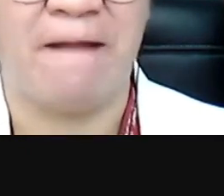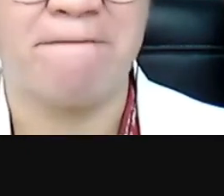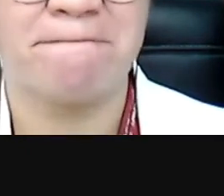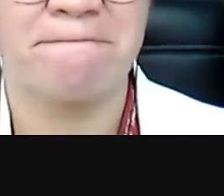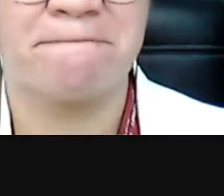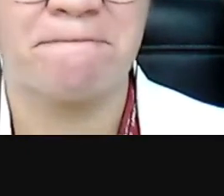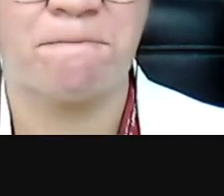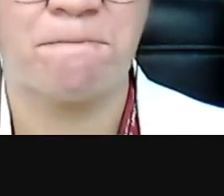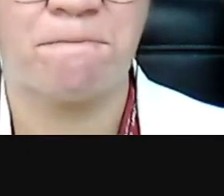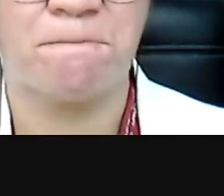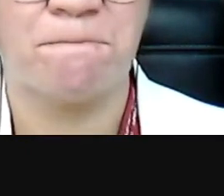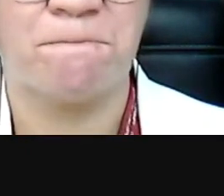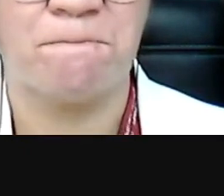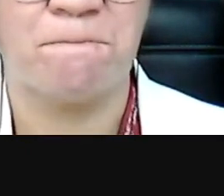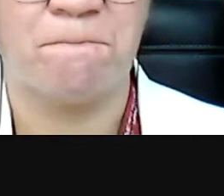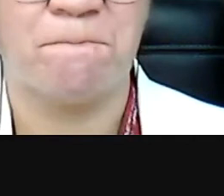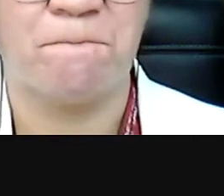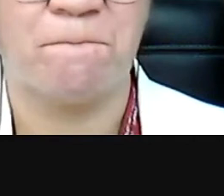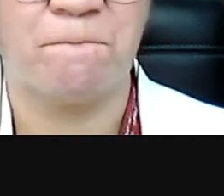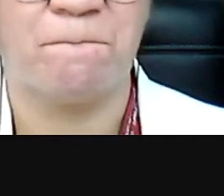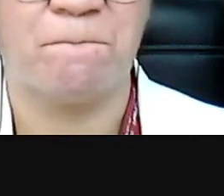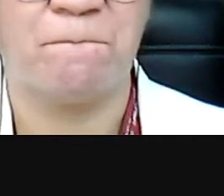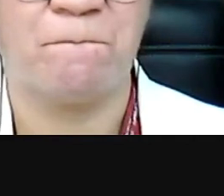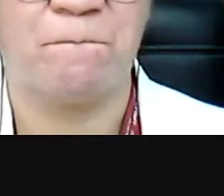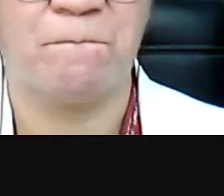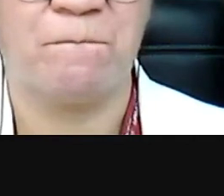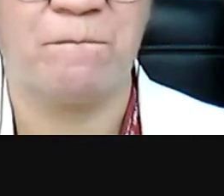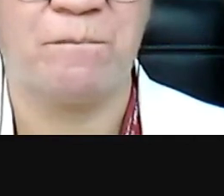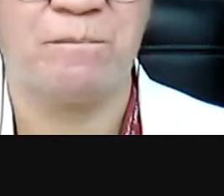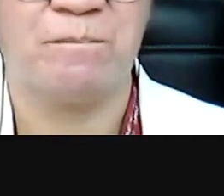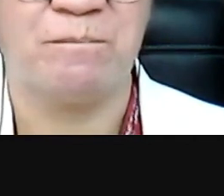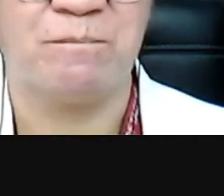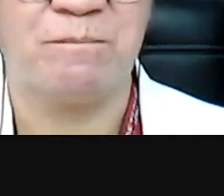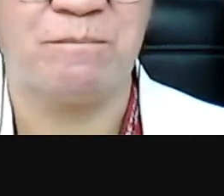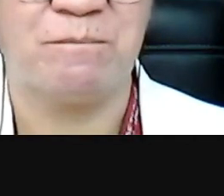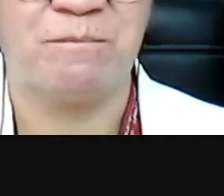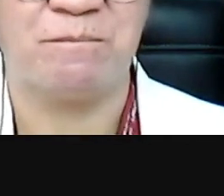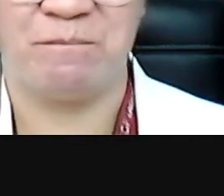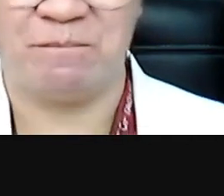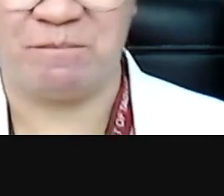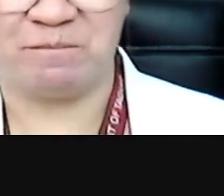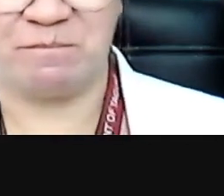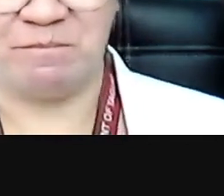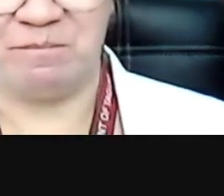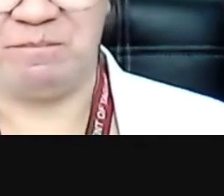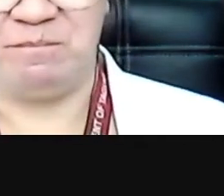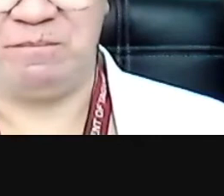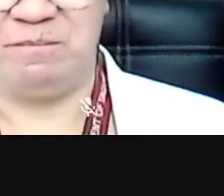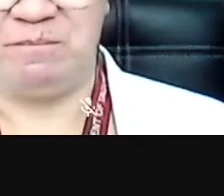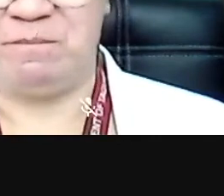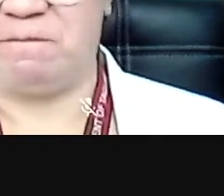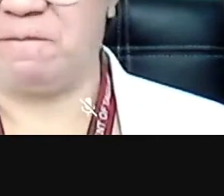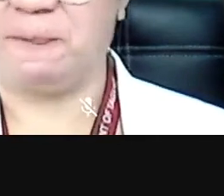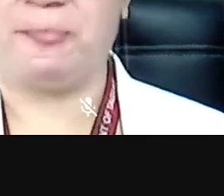health workers, the city health office, really down to the barangay. So punta naman po tayo sa kanayunan, di ba? So from